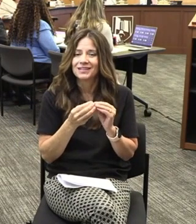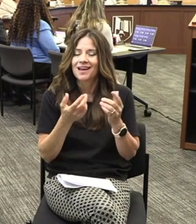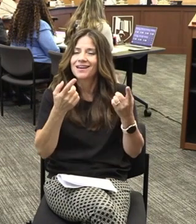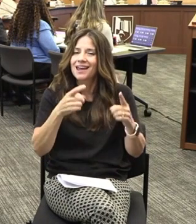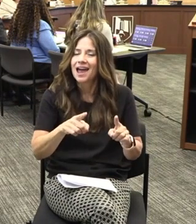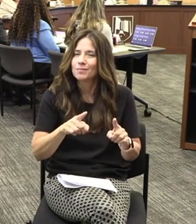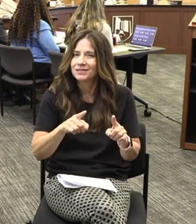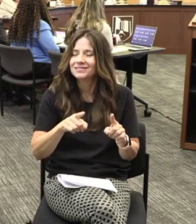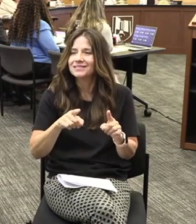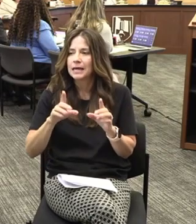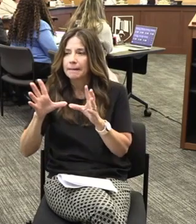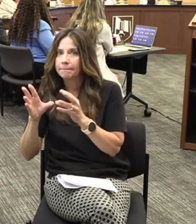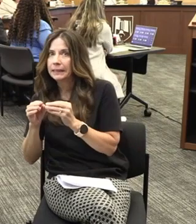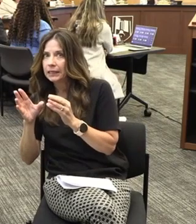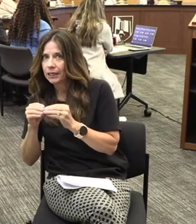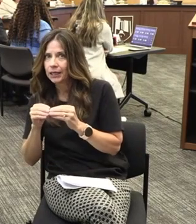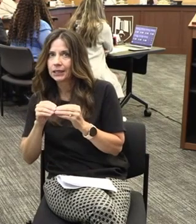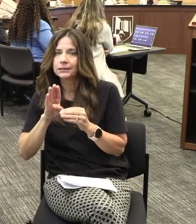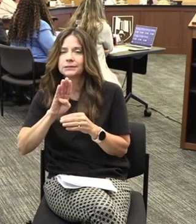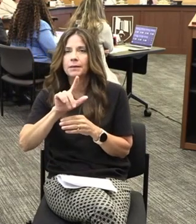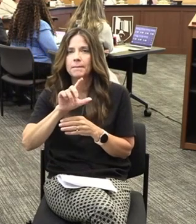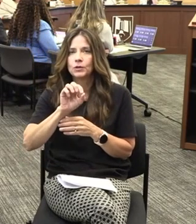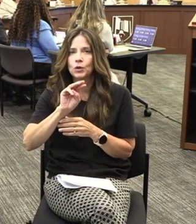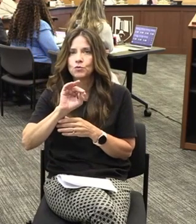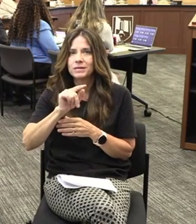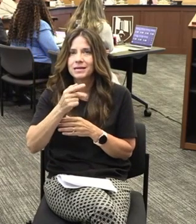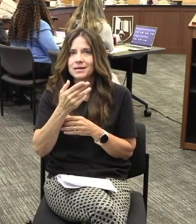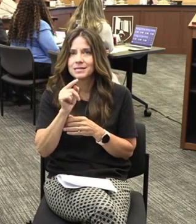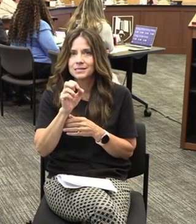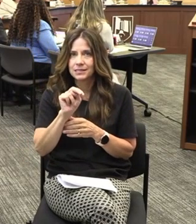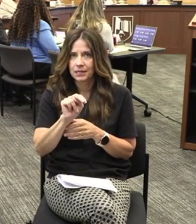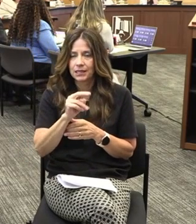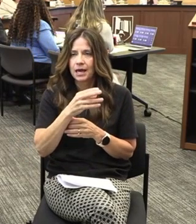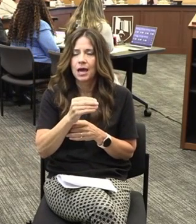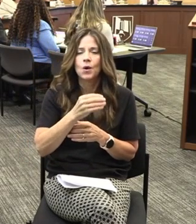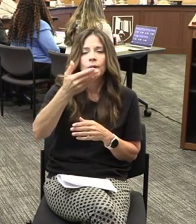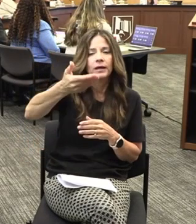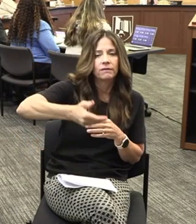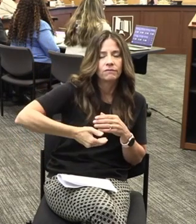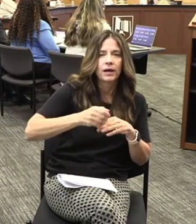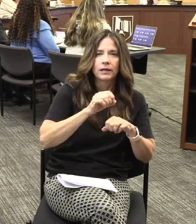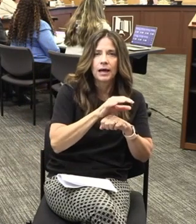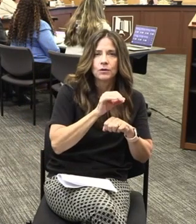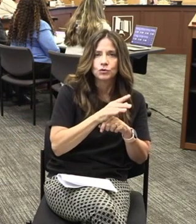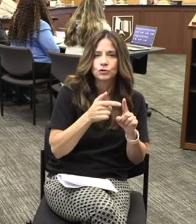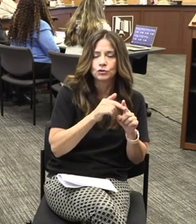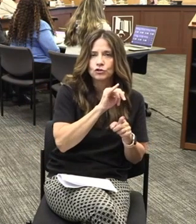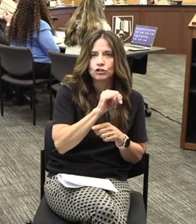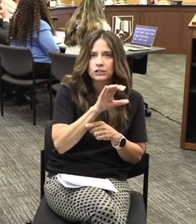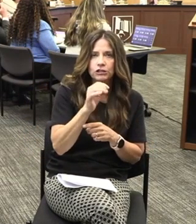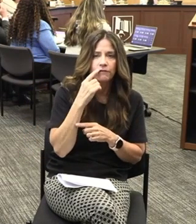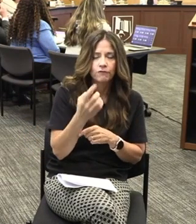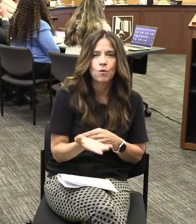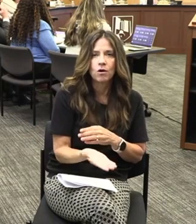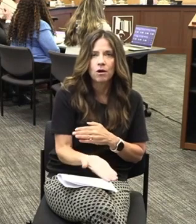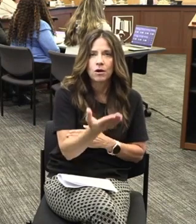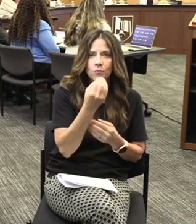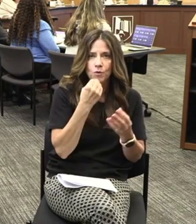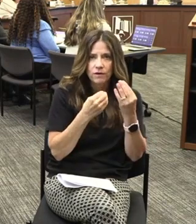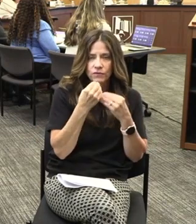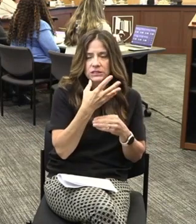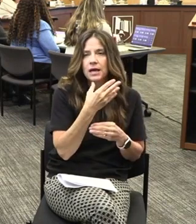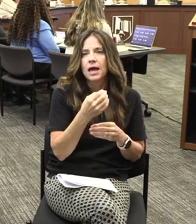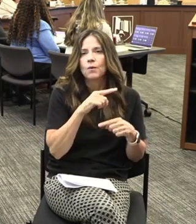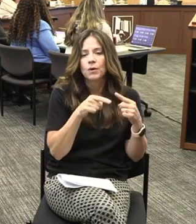right? Happens at meetings at Bloomington, happens when we invite counselors to JJC for breakfast each year, happens